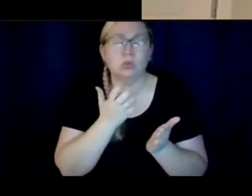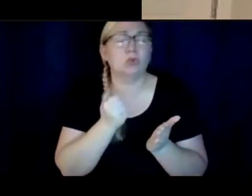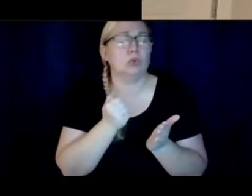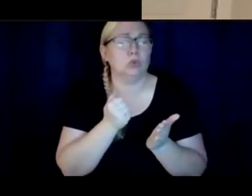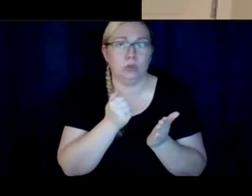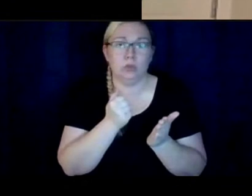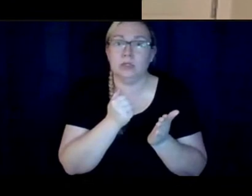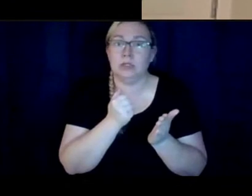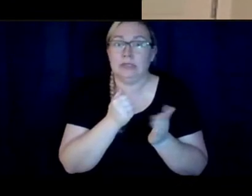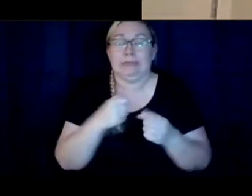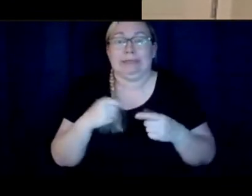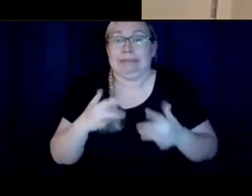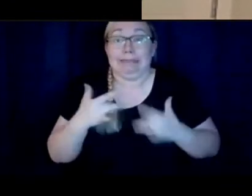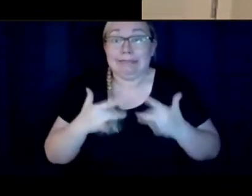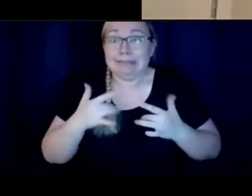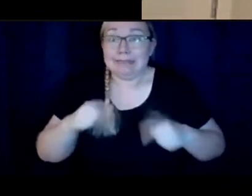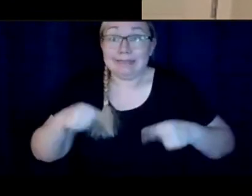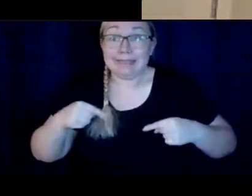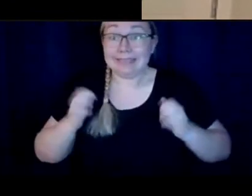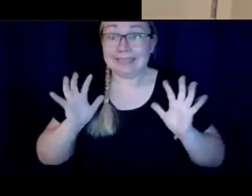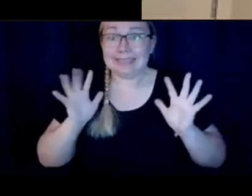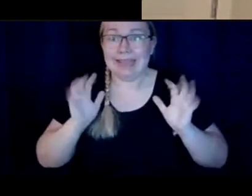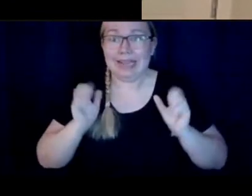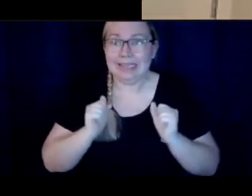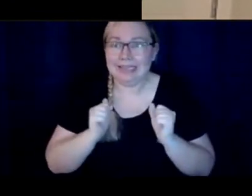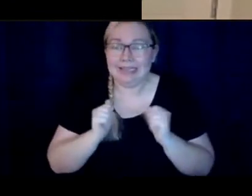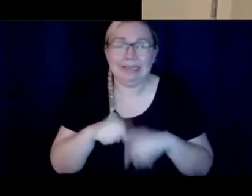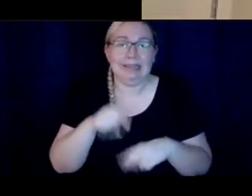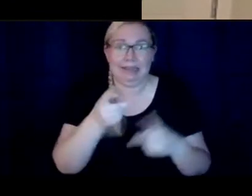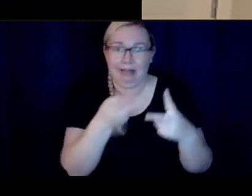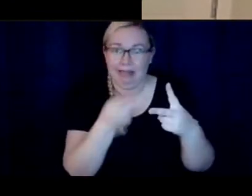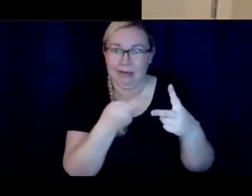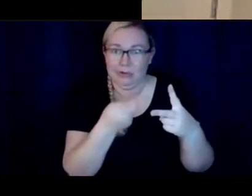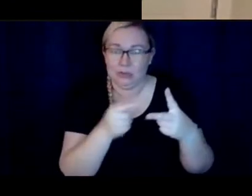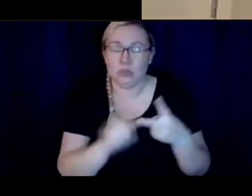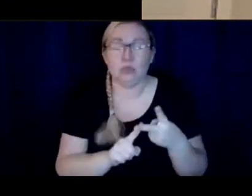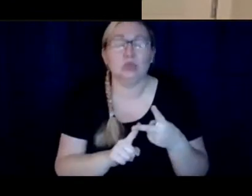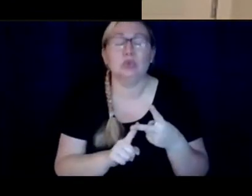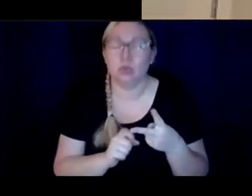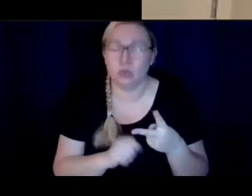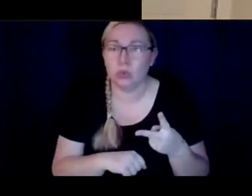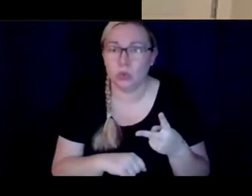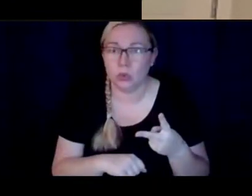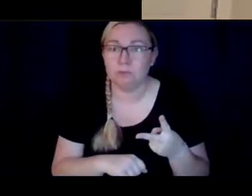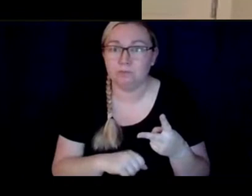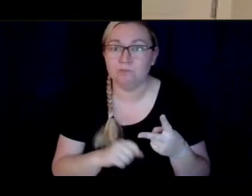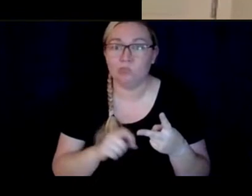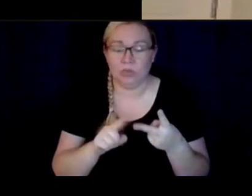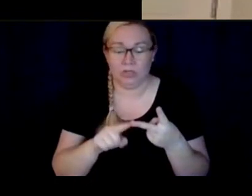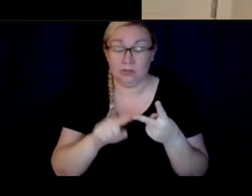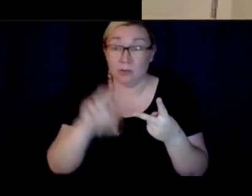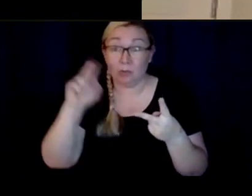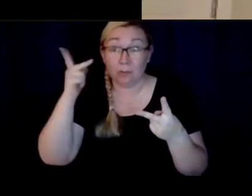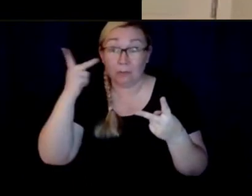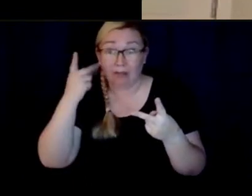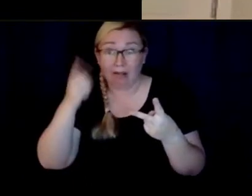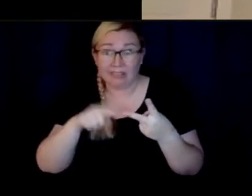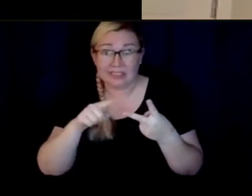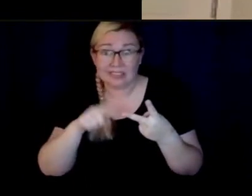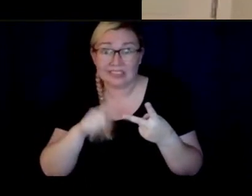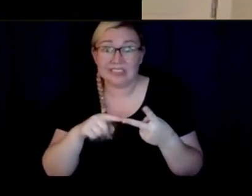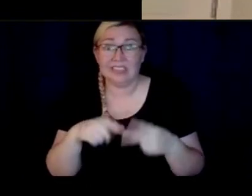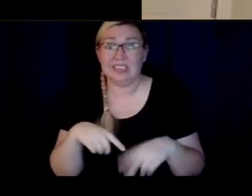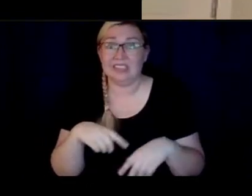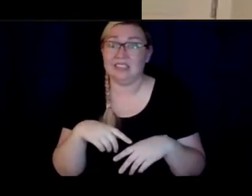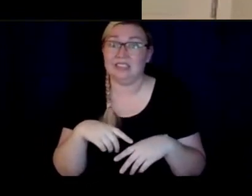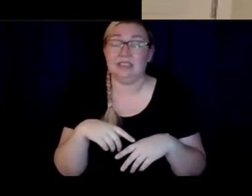I'm just giddy. Sammy's book, Black my politics is coming